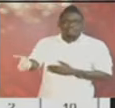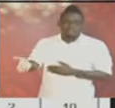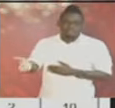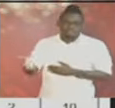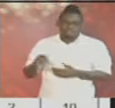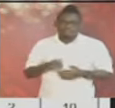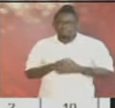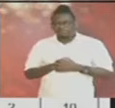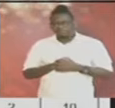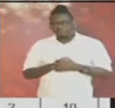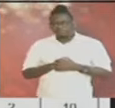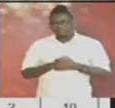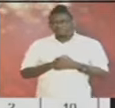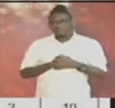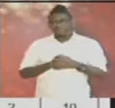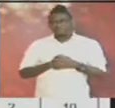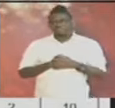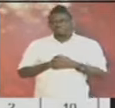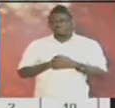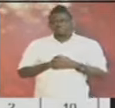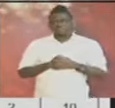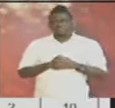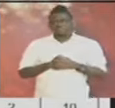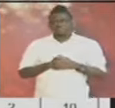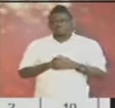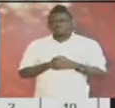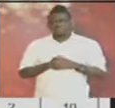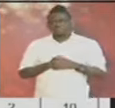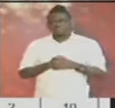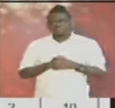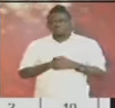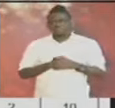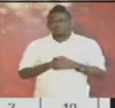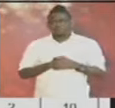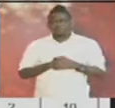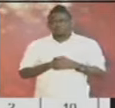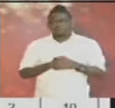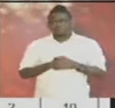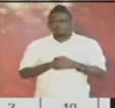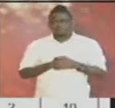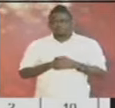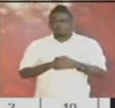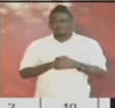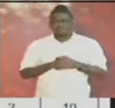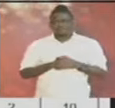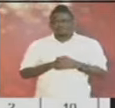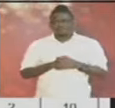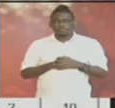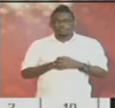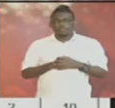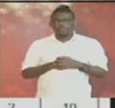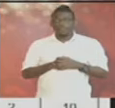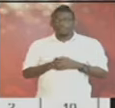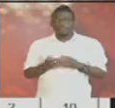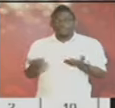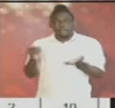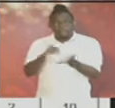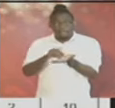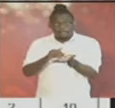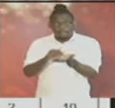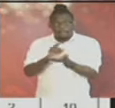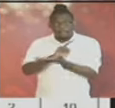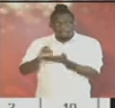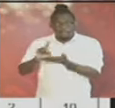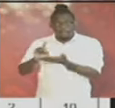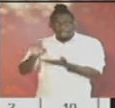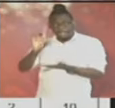less cases and the spread being restricted to the home environment. Now, epidemiological weeks 8 and 9, again, must be considered in context,